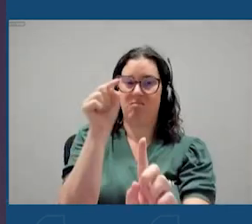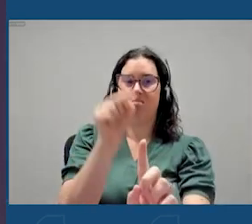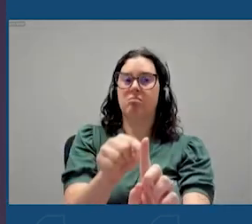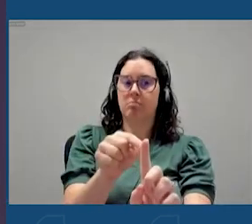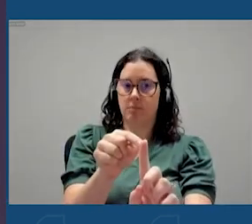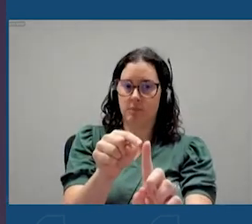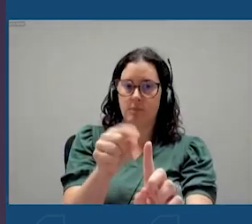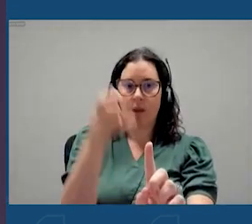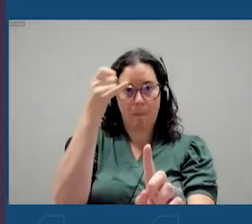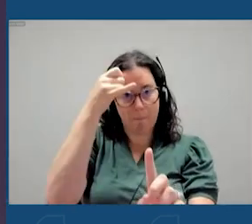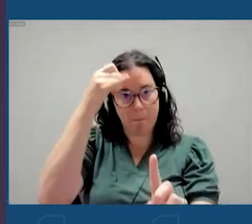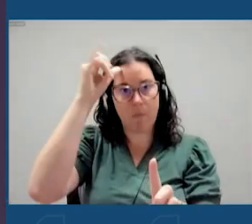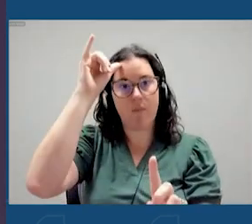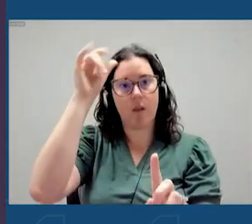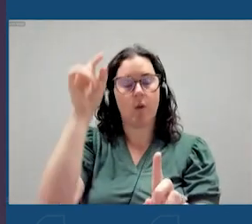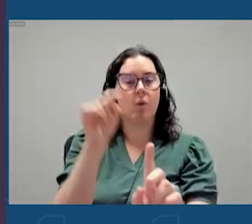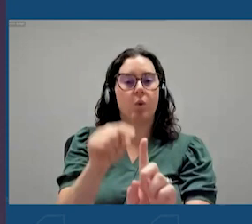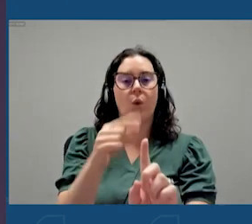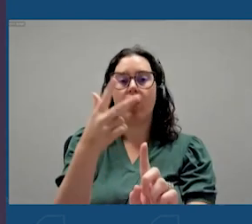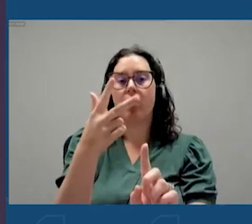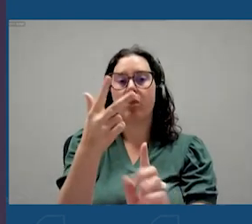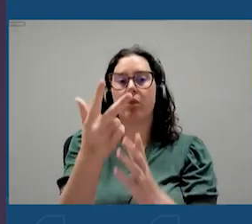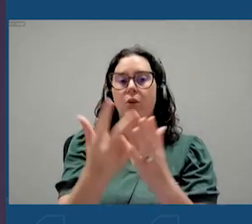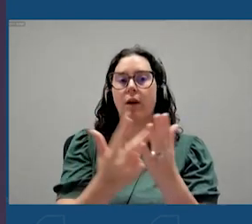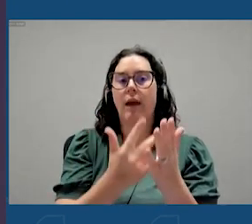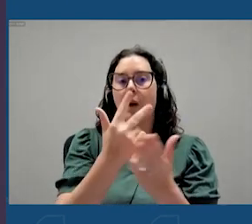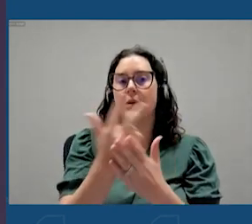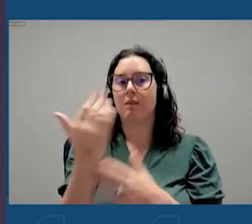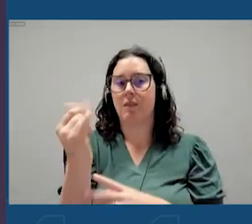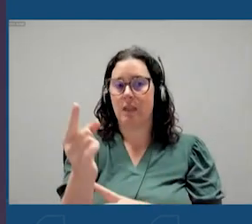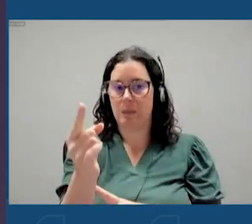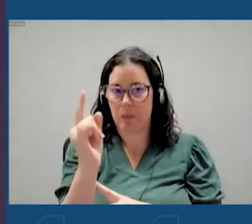Buffalo was 3 hours and 15 minutes.